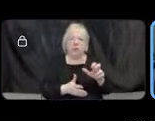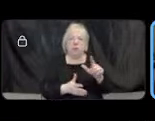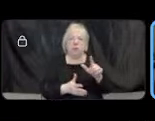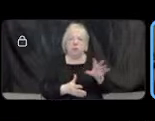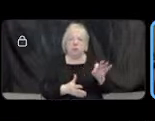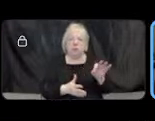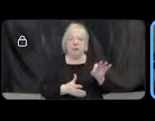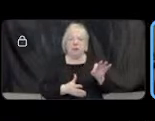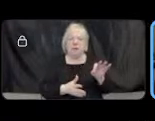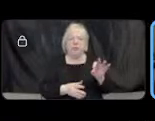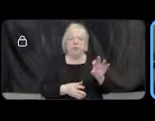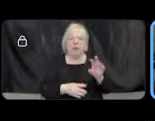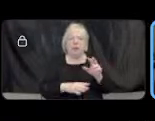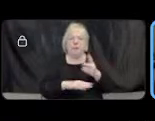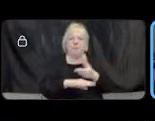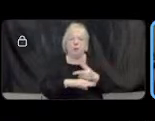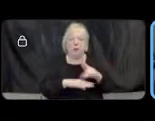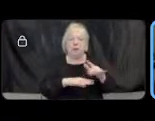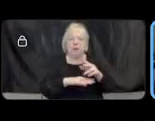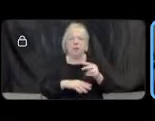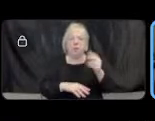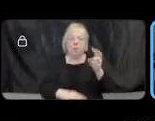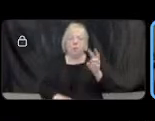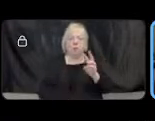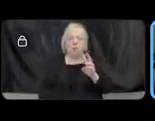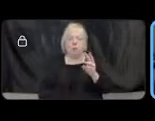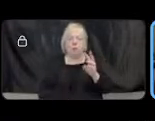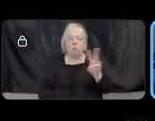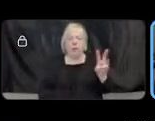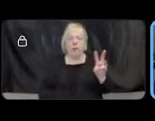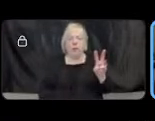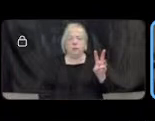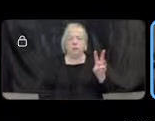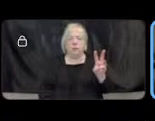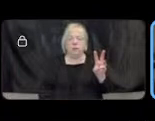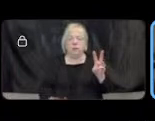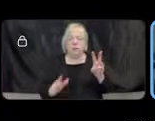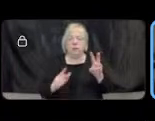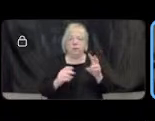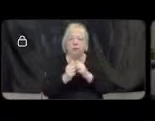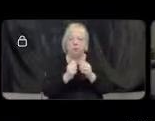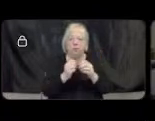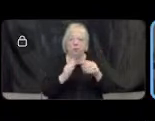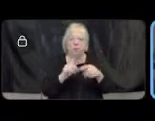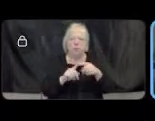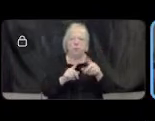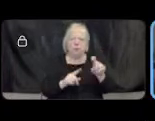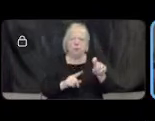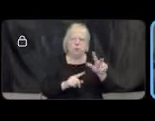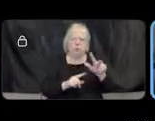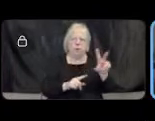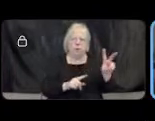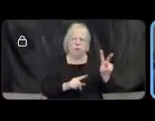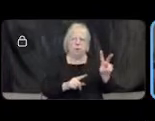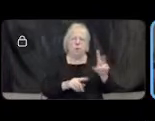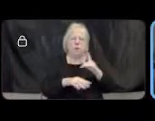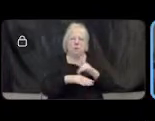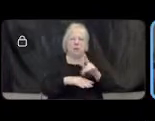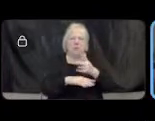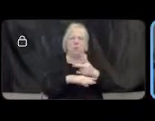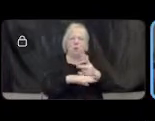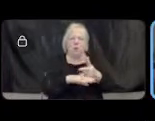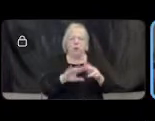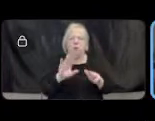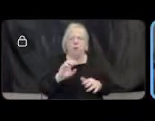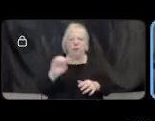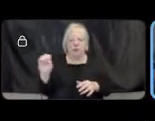329 space parking area to the northwest of the sports facility, along with 132 space parking area to the